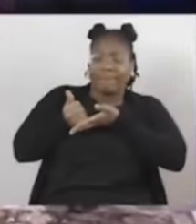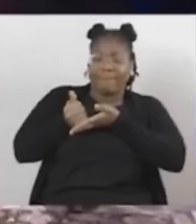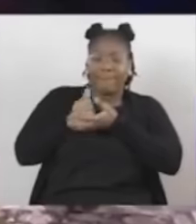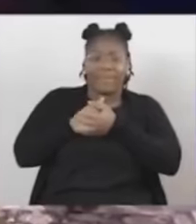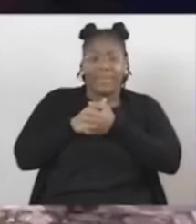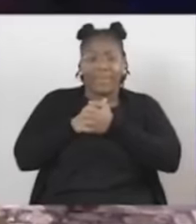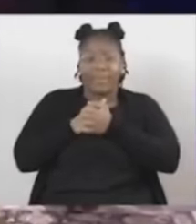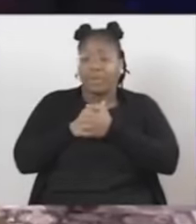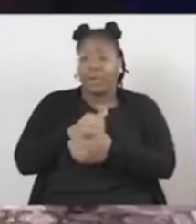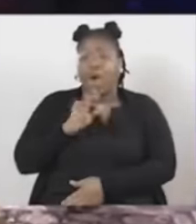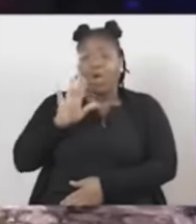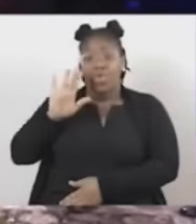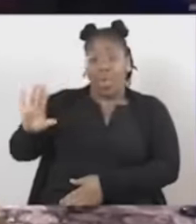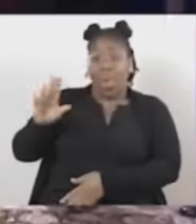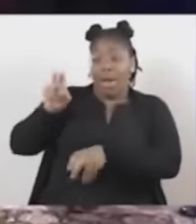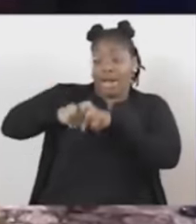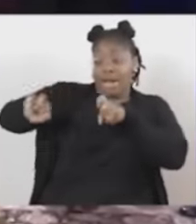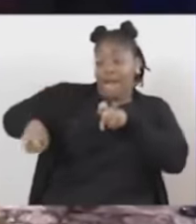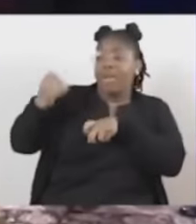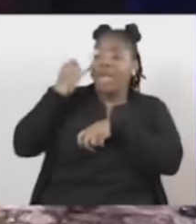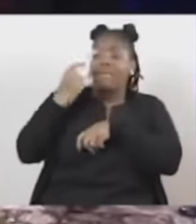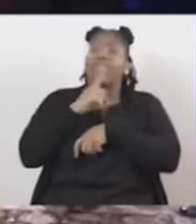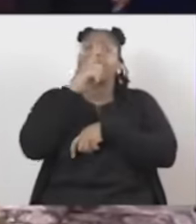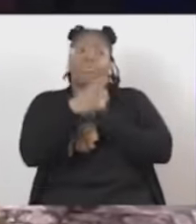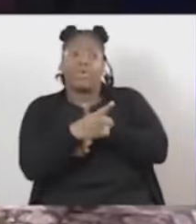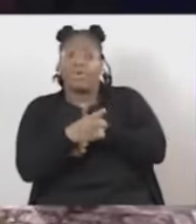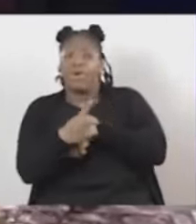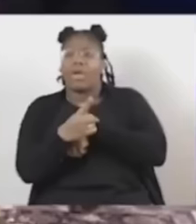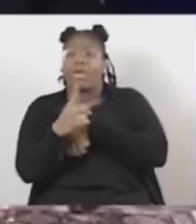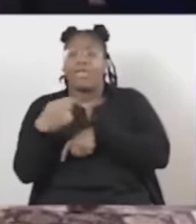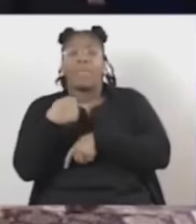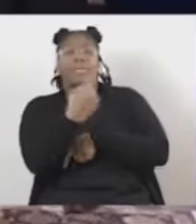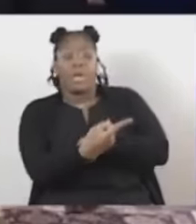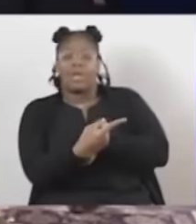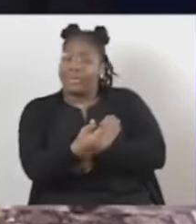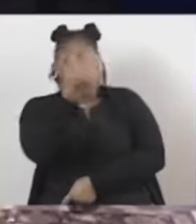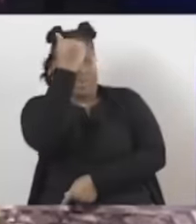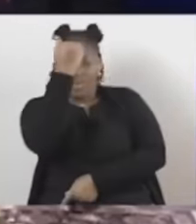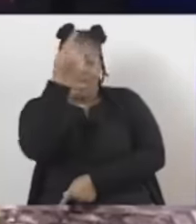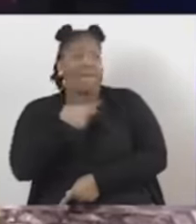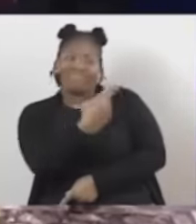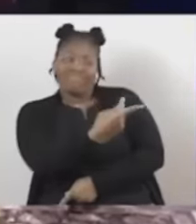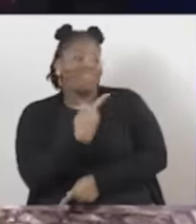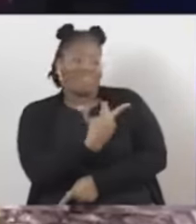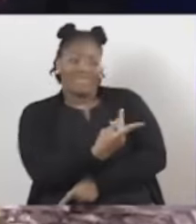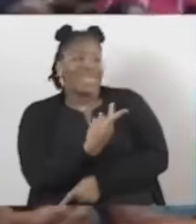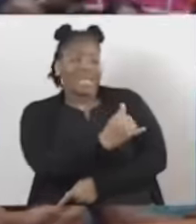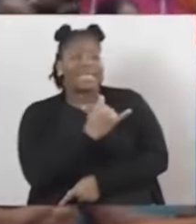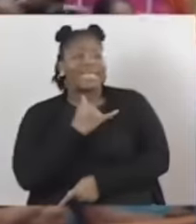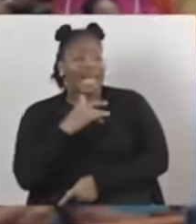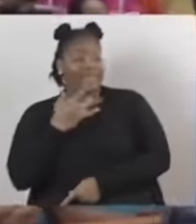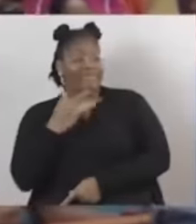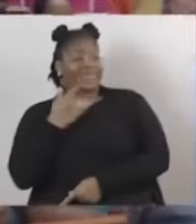And guess what? Your neighbor, if they tell the truth, will put their arm around you and tell them, you know what? I'm in the exact same place. Let's